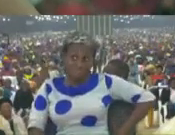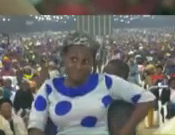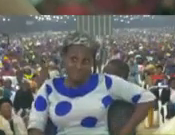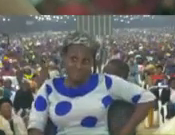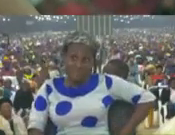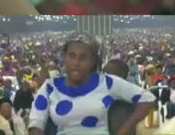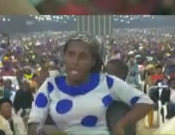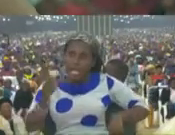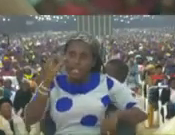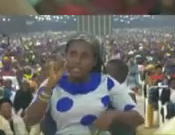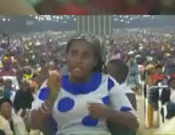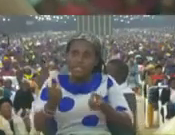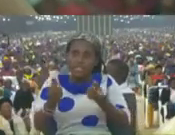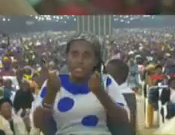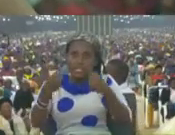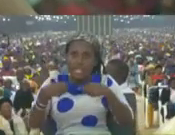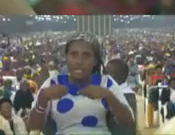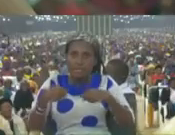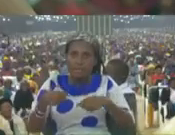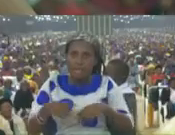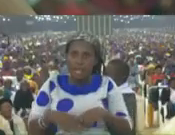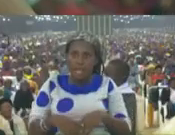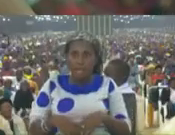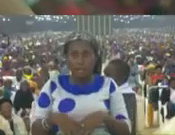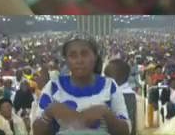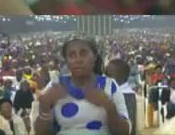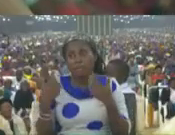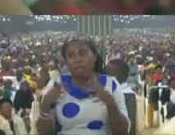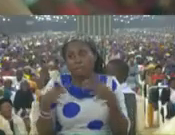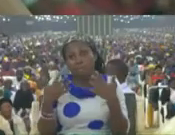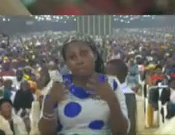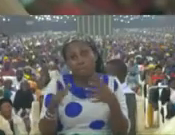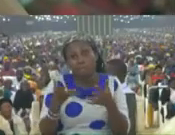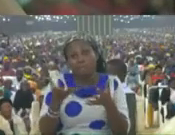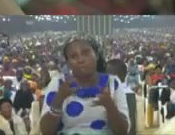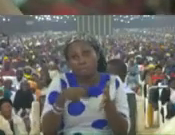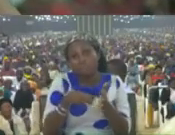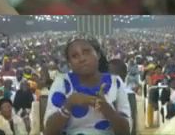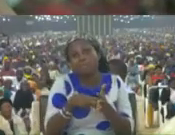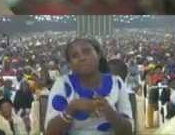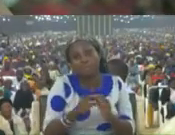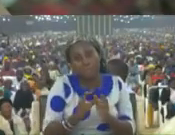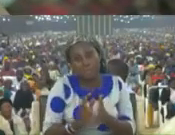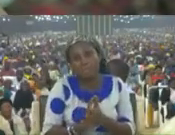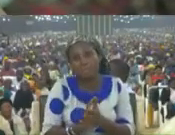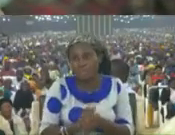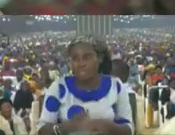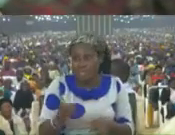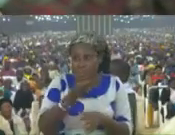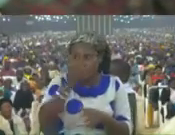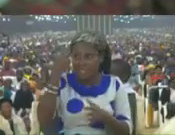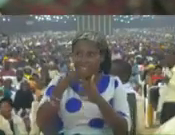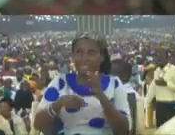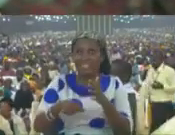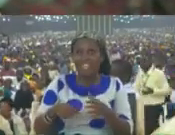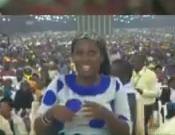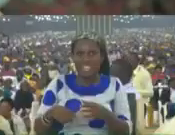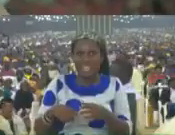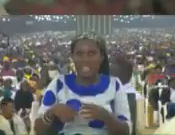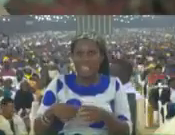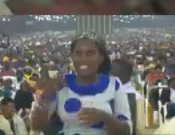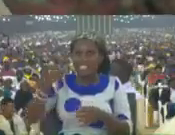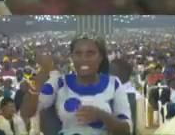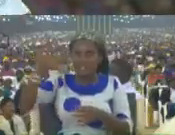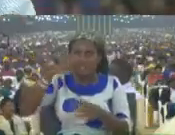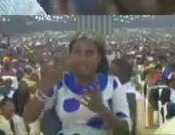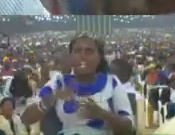And she came and she had to fall on her feet because the sun has risen. The sun has risen for you.